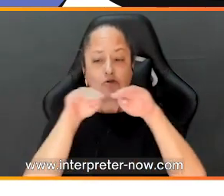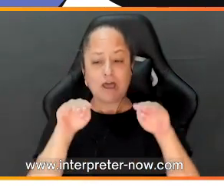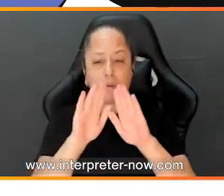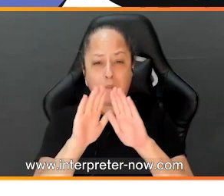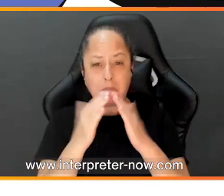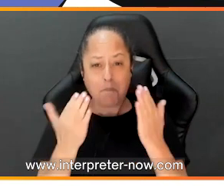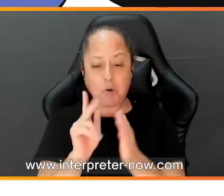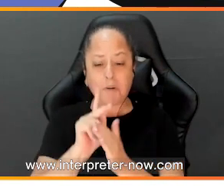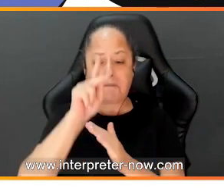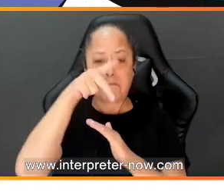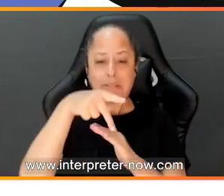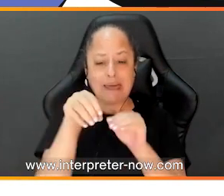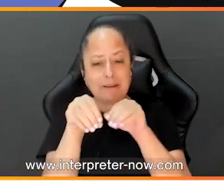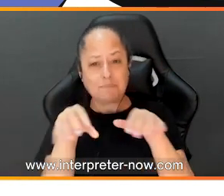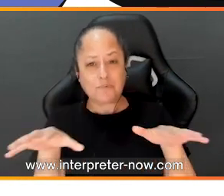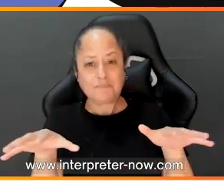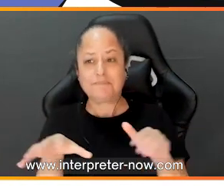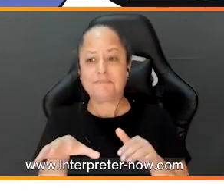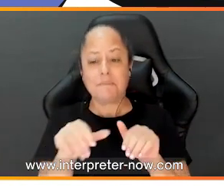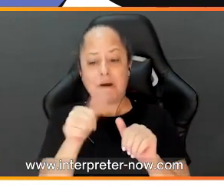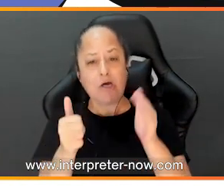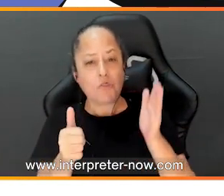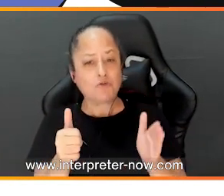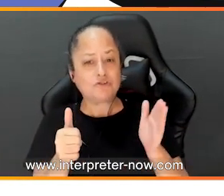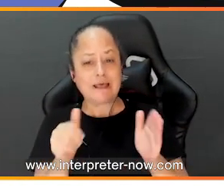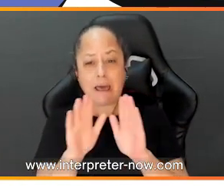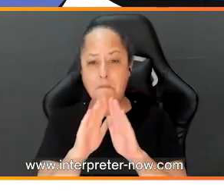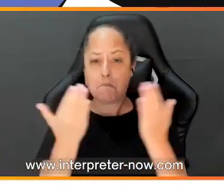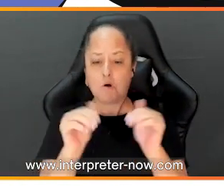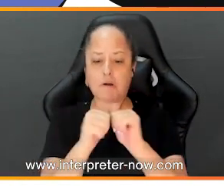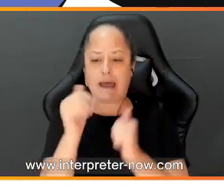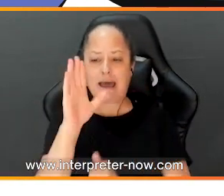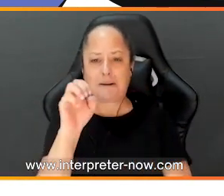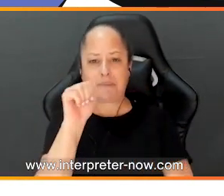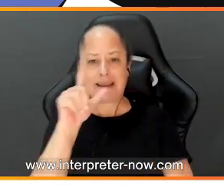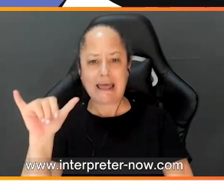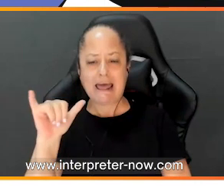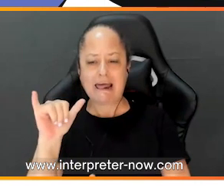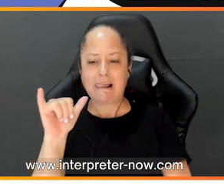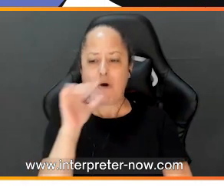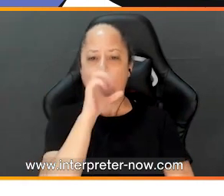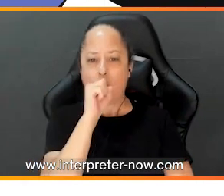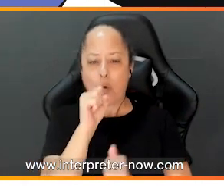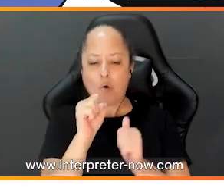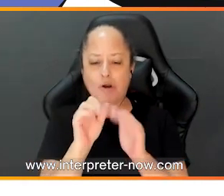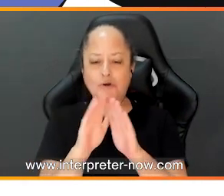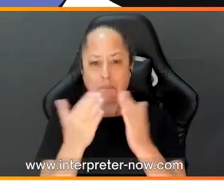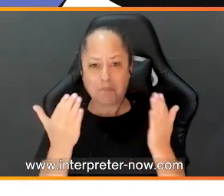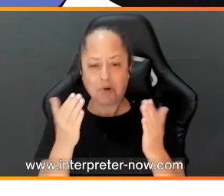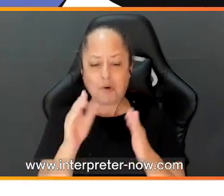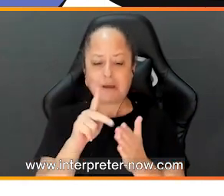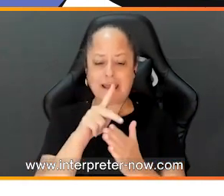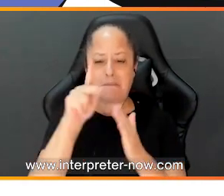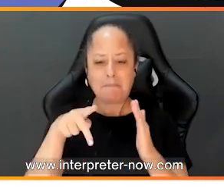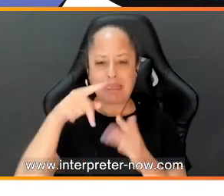skinny bookshelf with a plant cascading down it. And on the other side, I have my book, How to Be an Ally, with a bright orange cover and